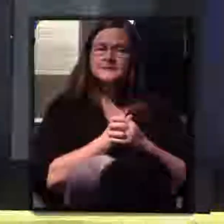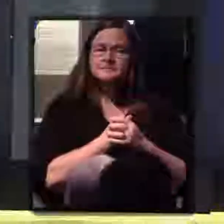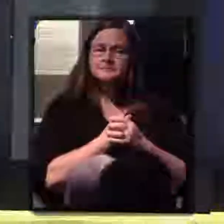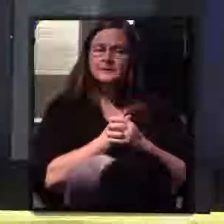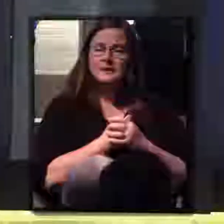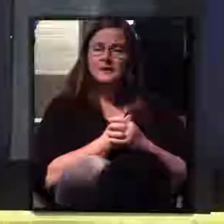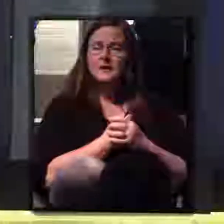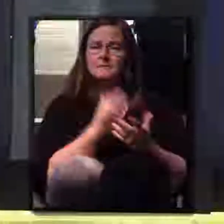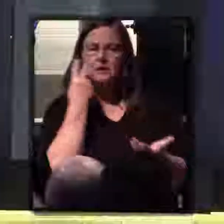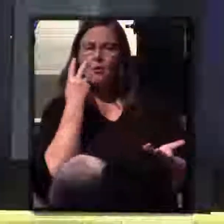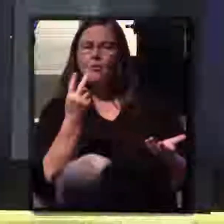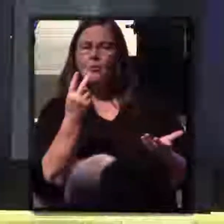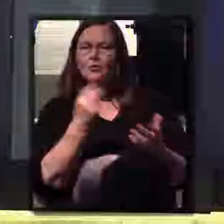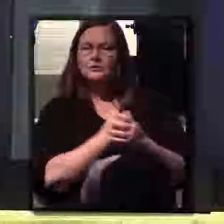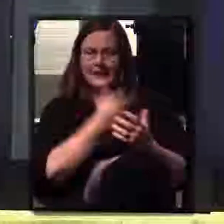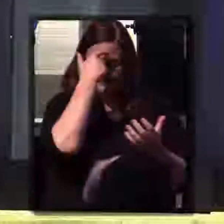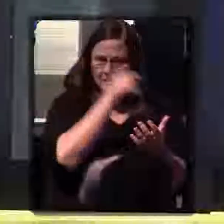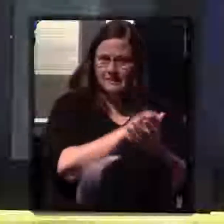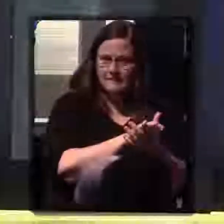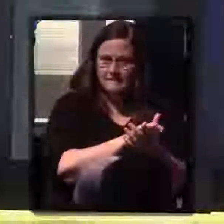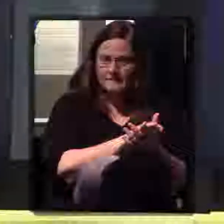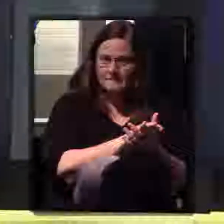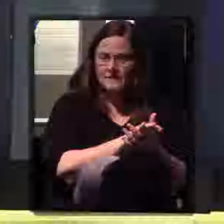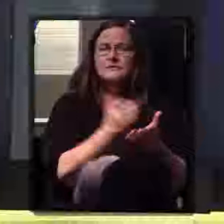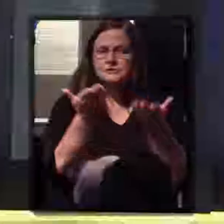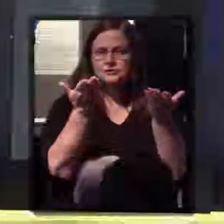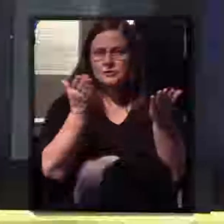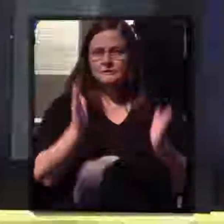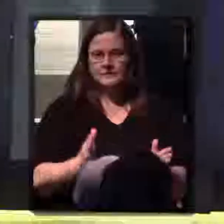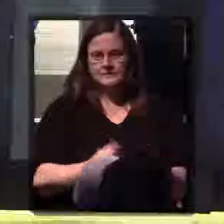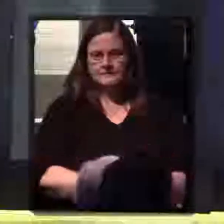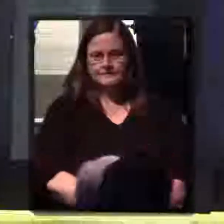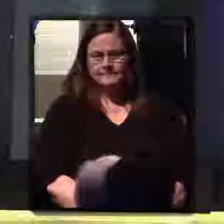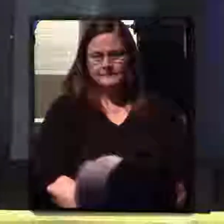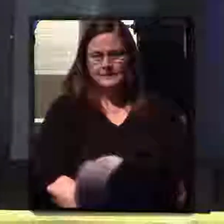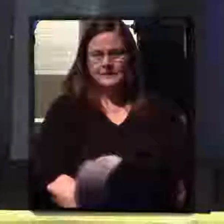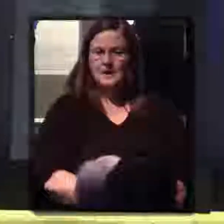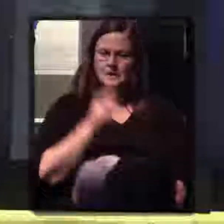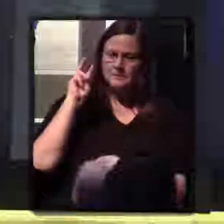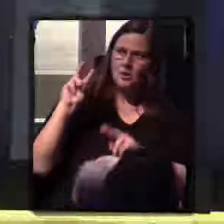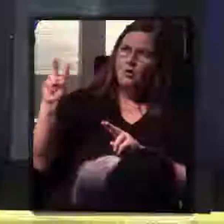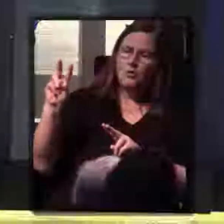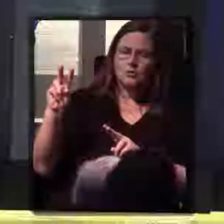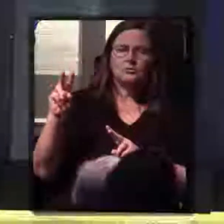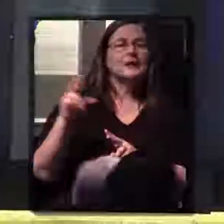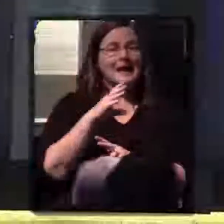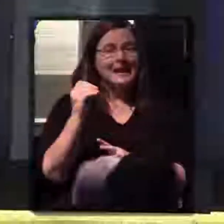teaches us is he says through this text, he says, "Behold and believe the